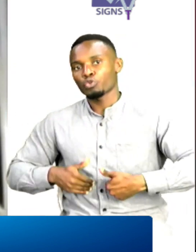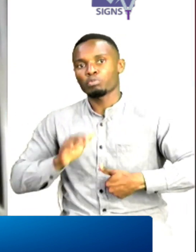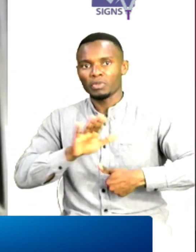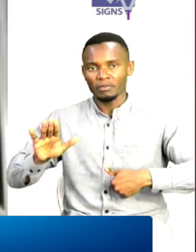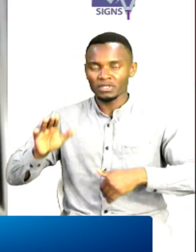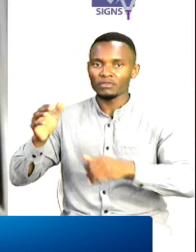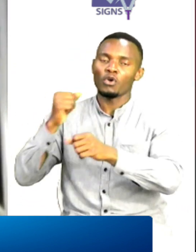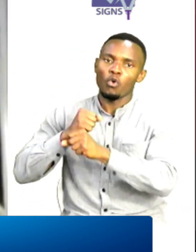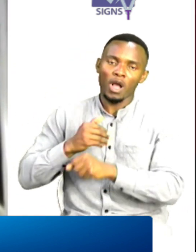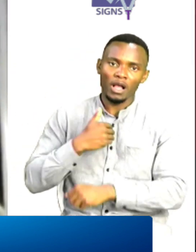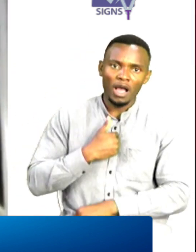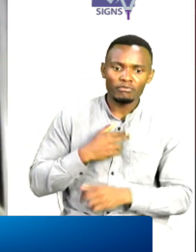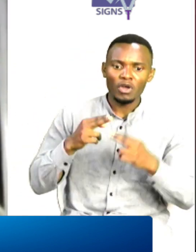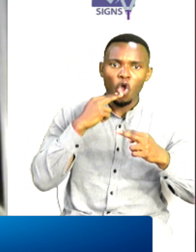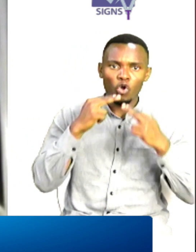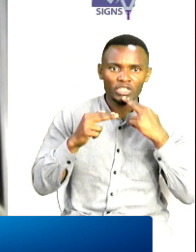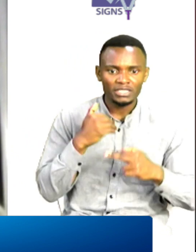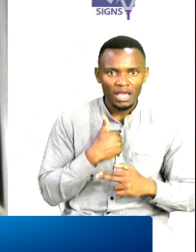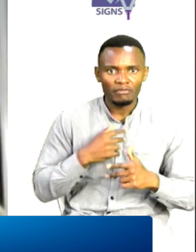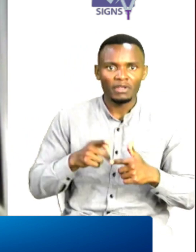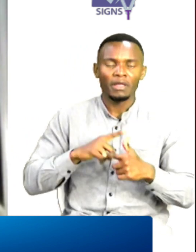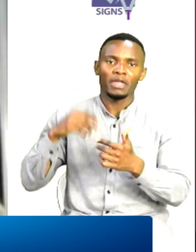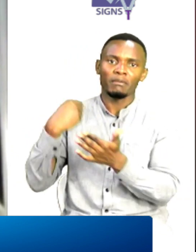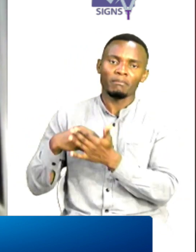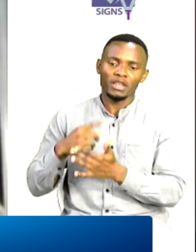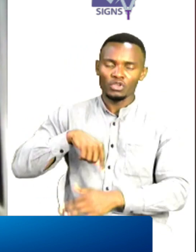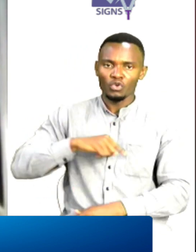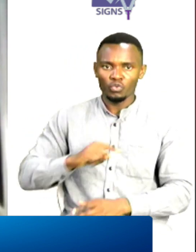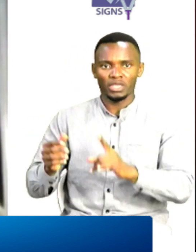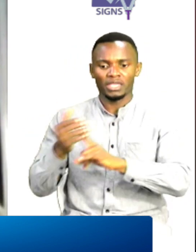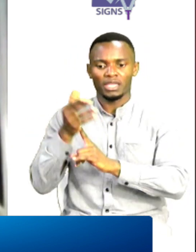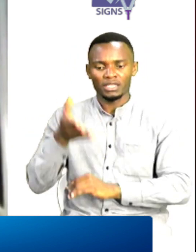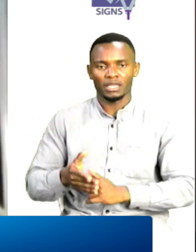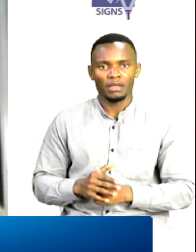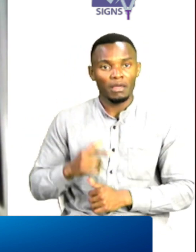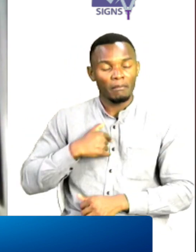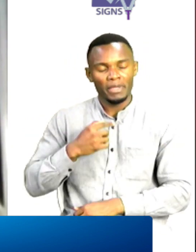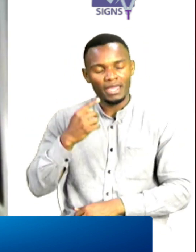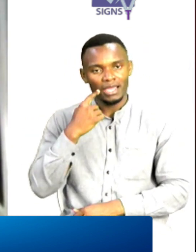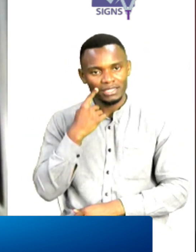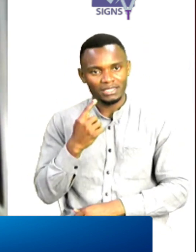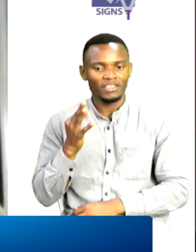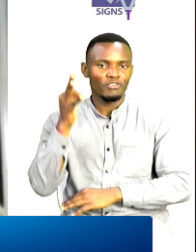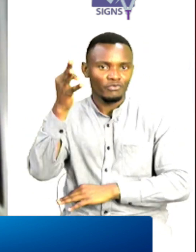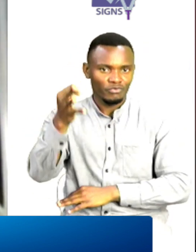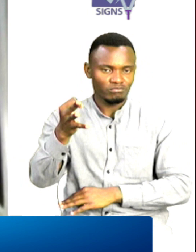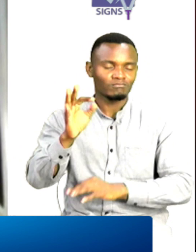mahoteli yanafunguka, pesa inamwagika. Kwa ufupi nasema mbele iko sawa.